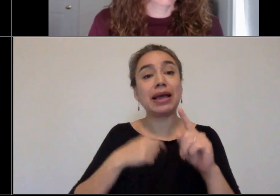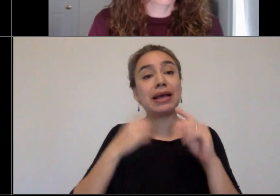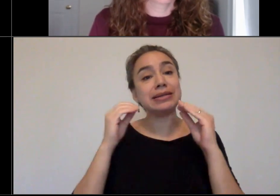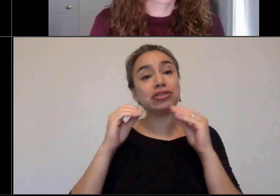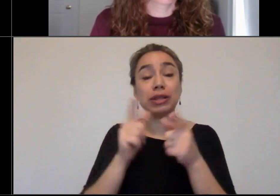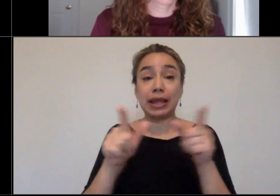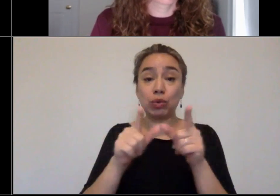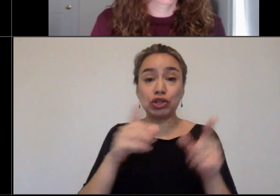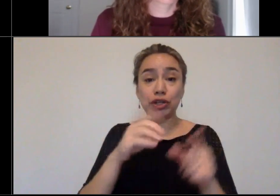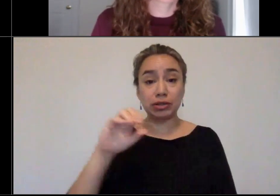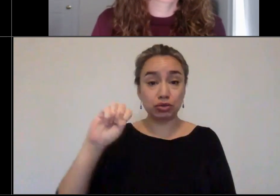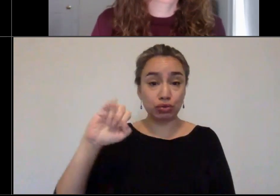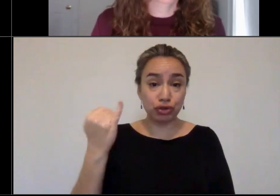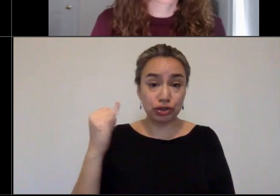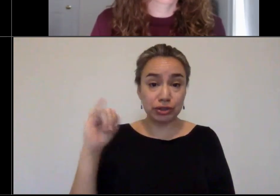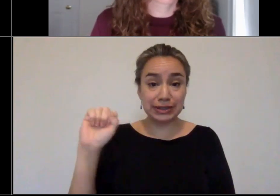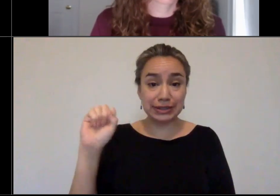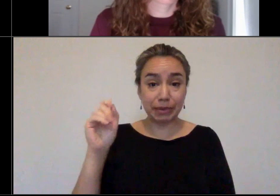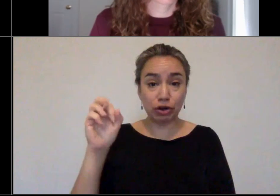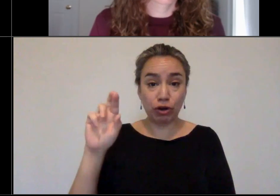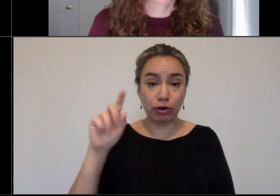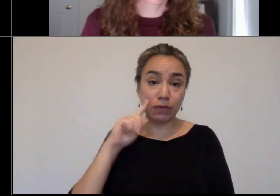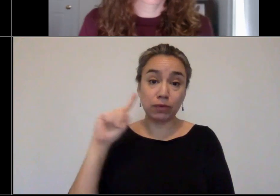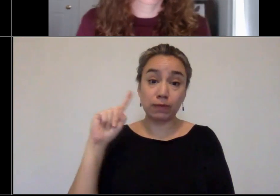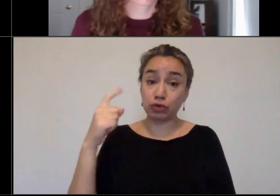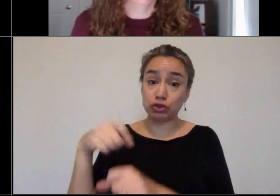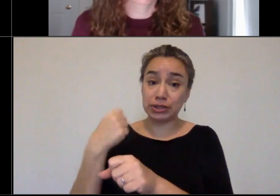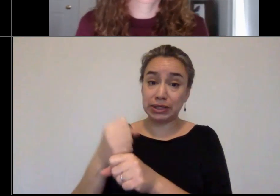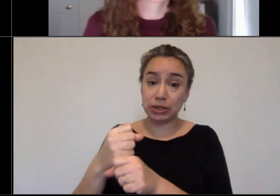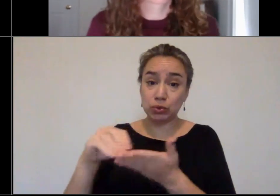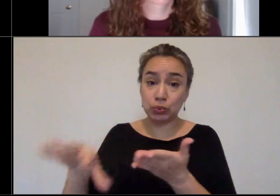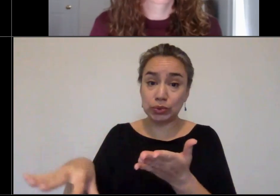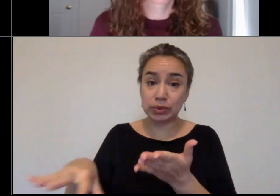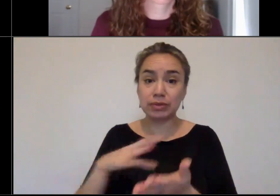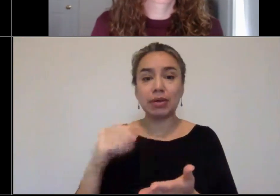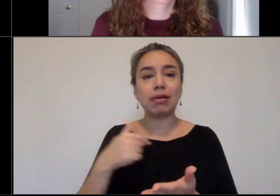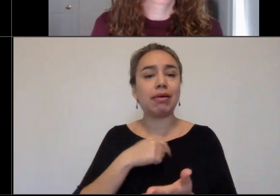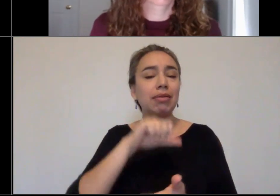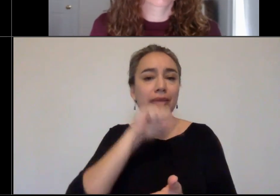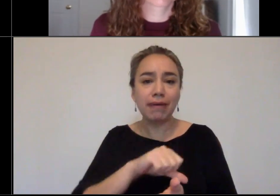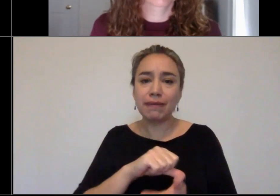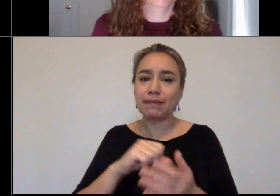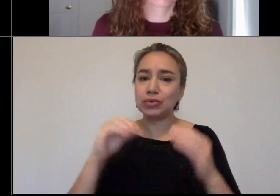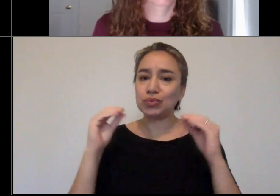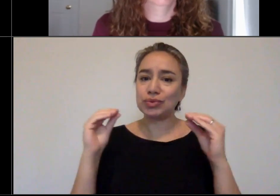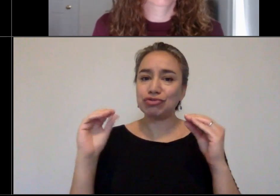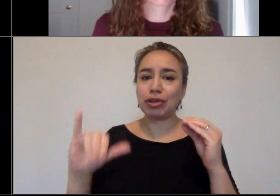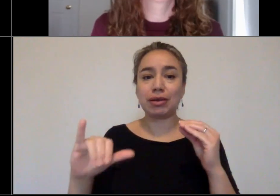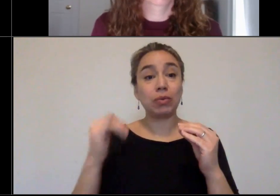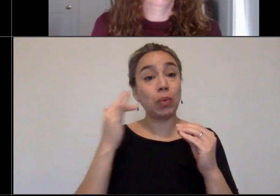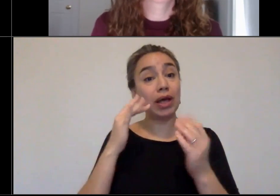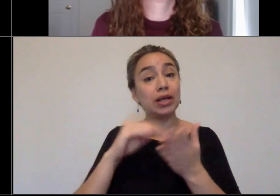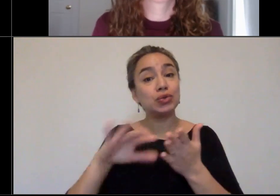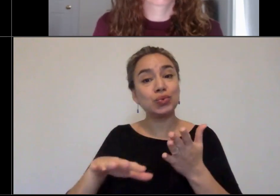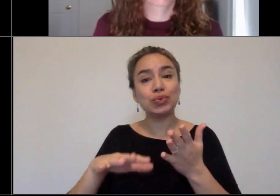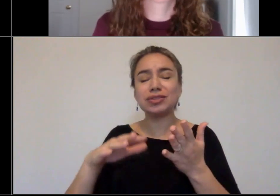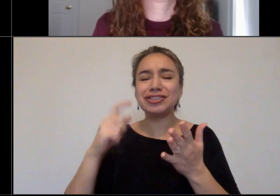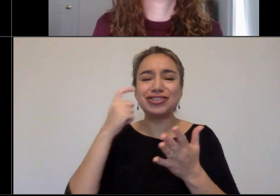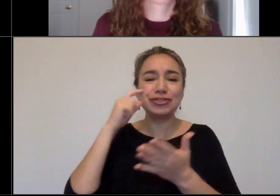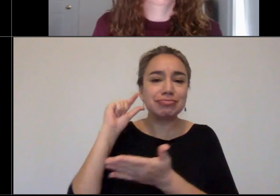justice seminar for first-year students, and I love being able to teach this because I'm getting students coming in fresh from high